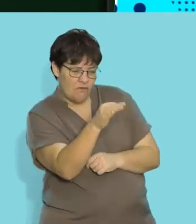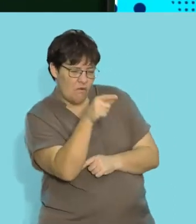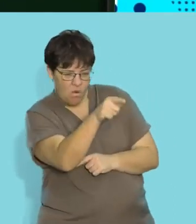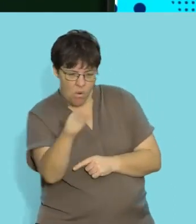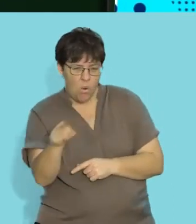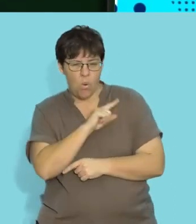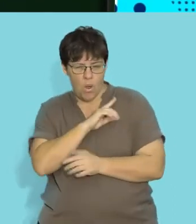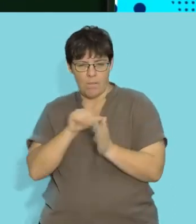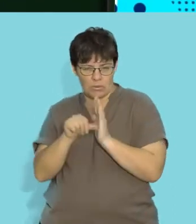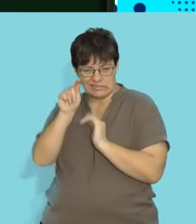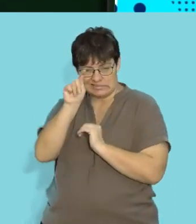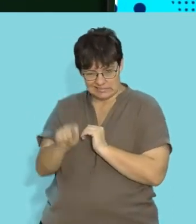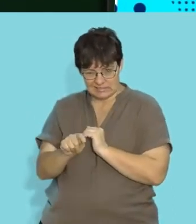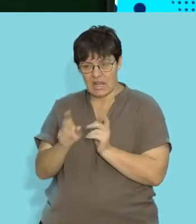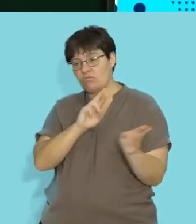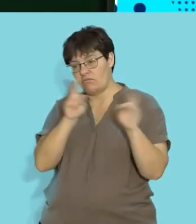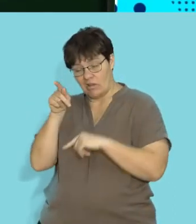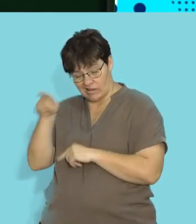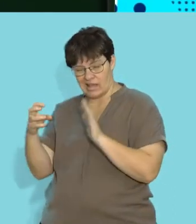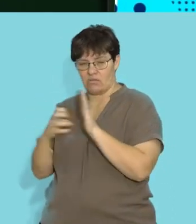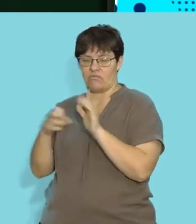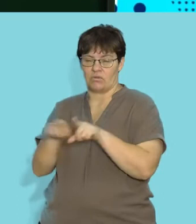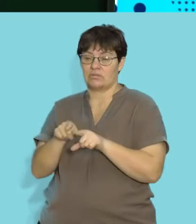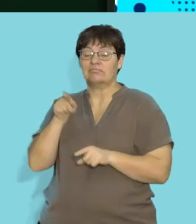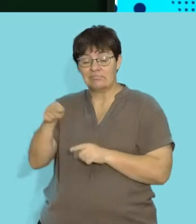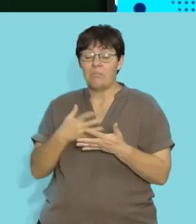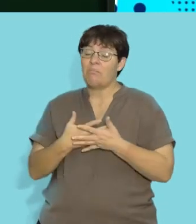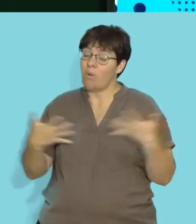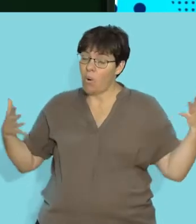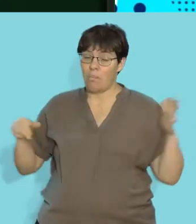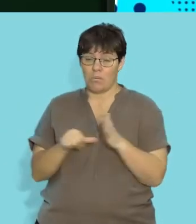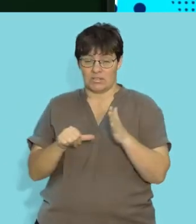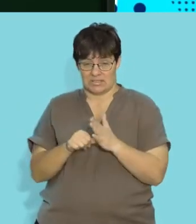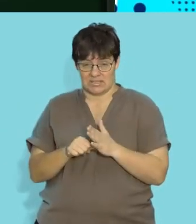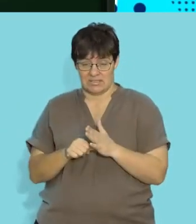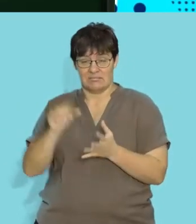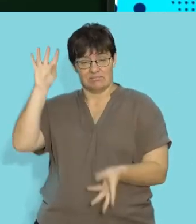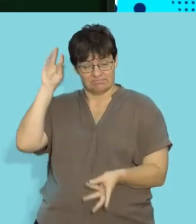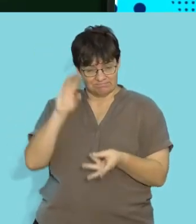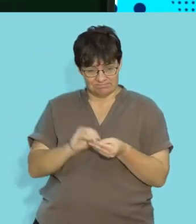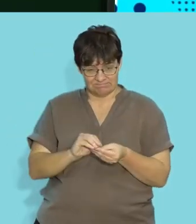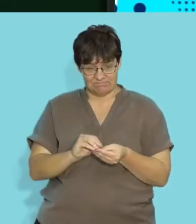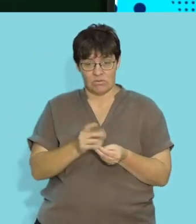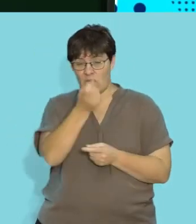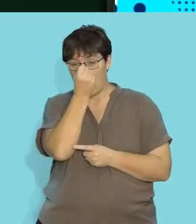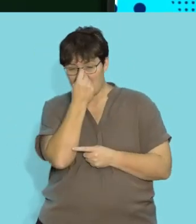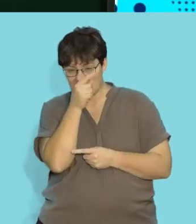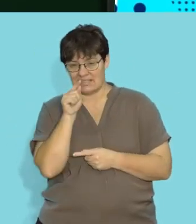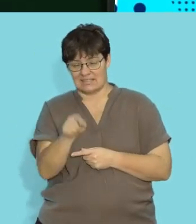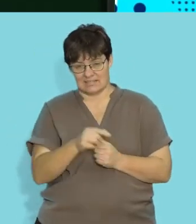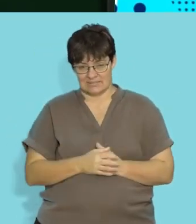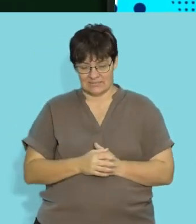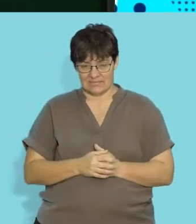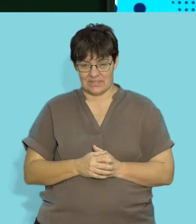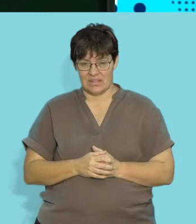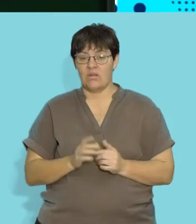structures and their functions, and don't forget to refer to this graph. Probably the most important graph in summarizing a total